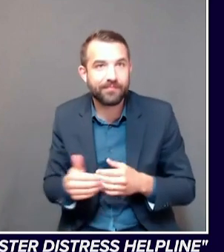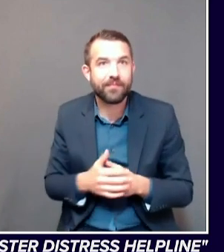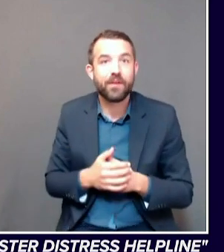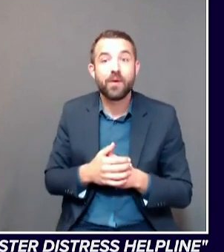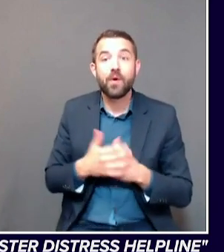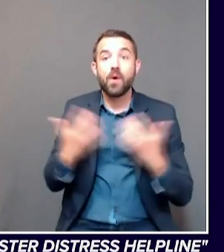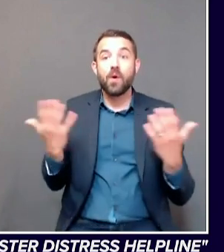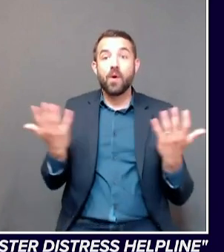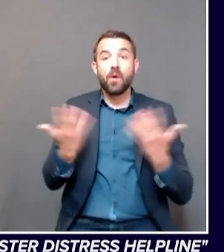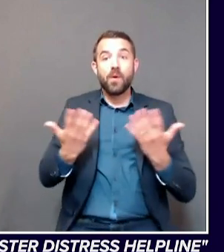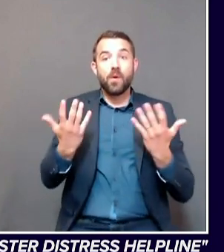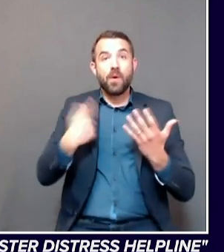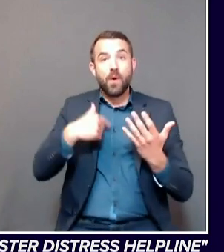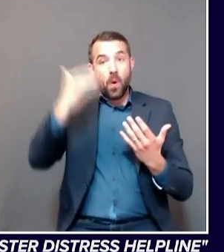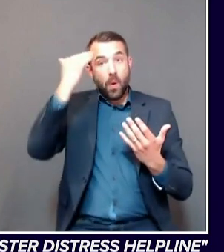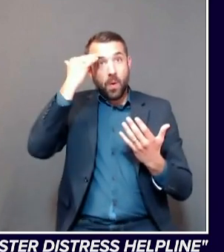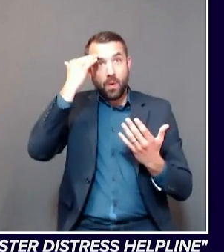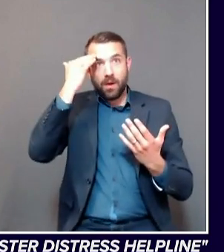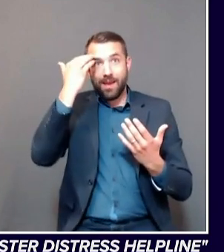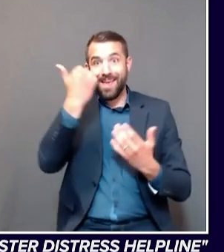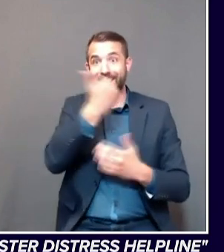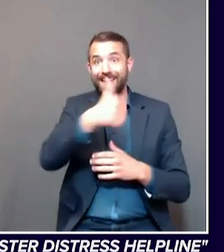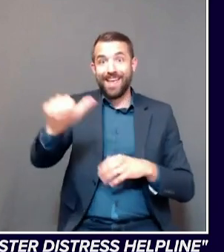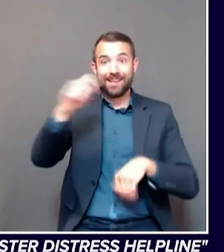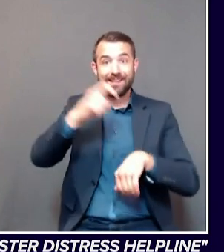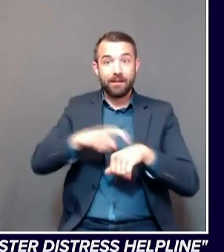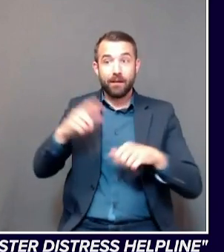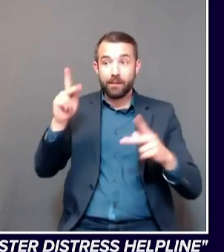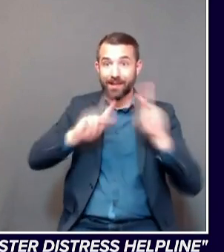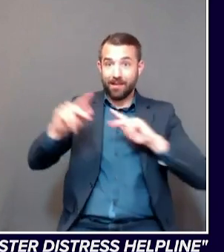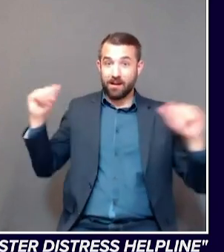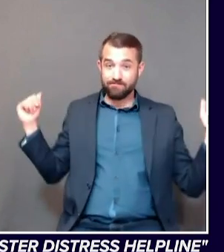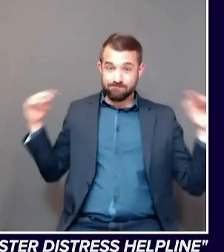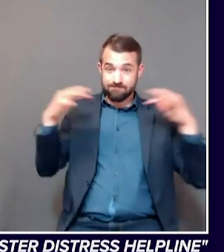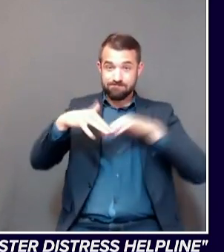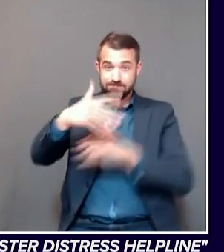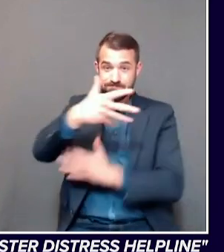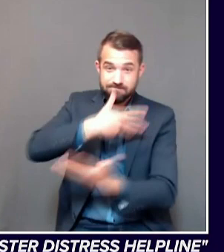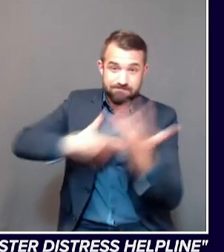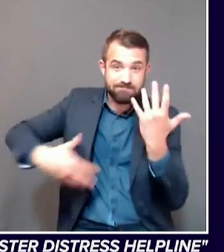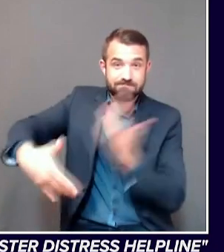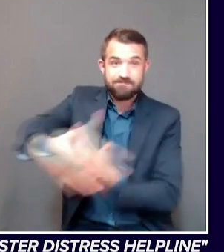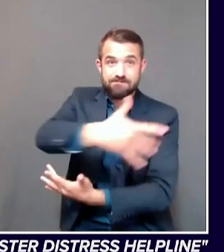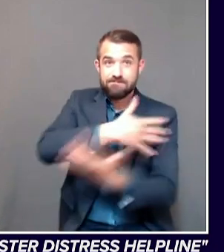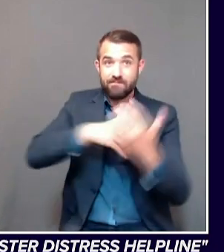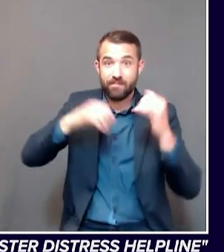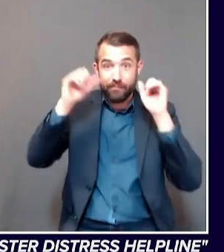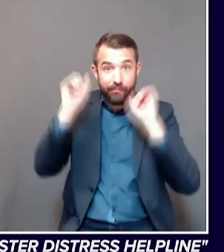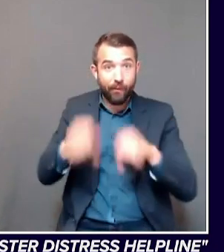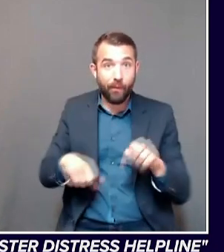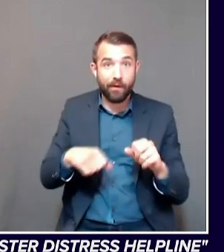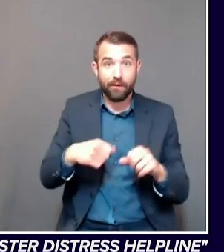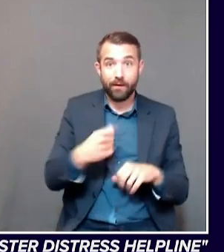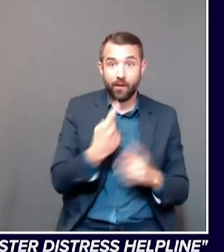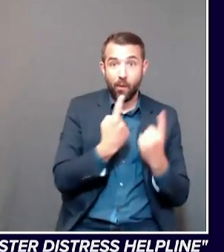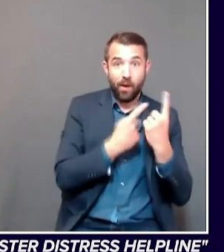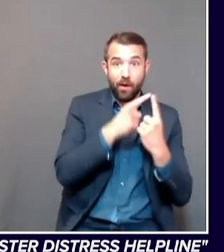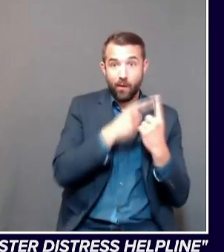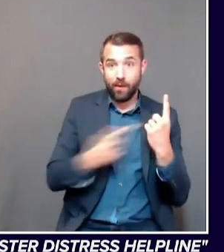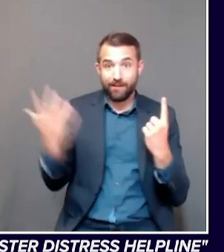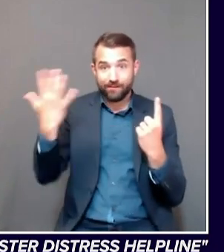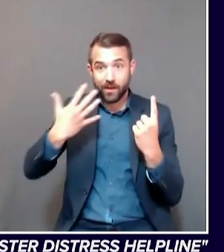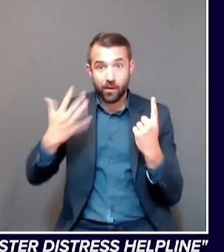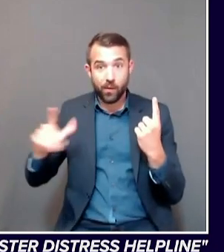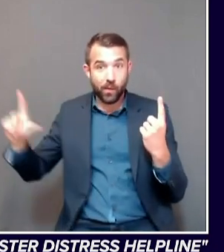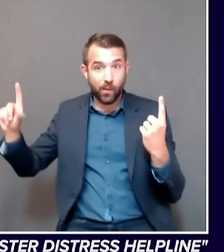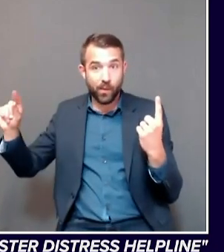coming together, there's the possibility any number of days after that, anywhere from 5 to 20 or so days after